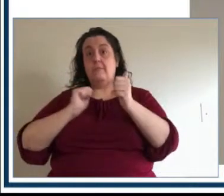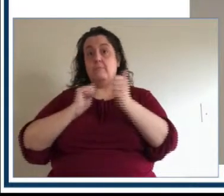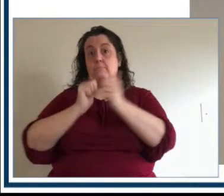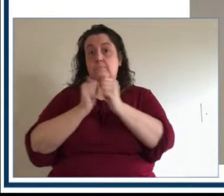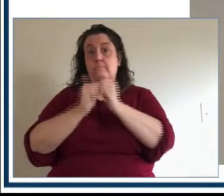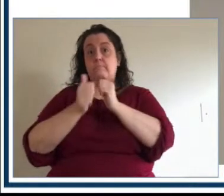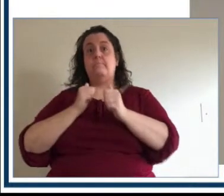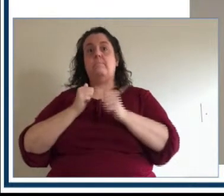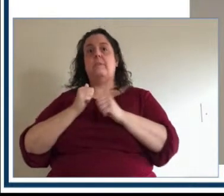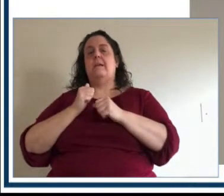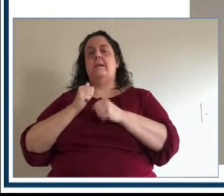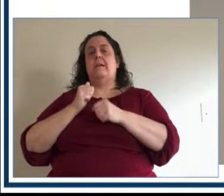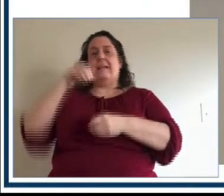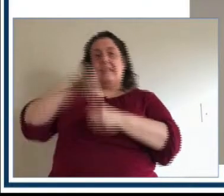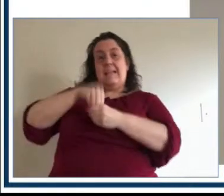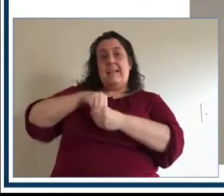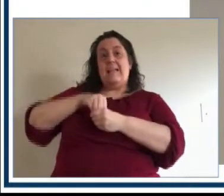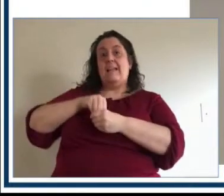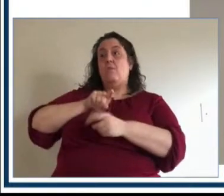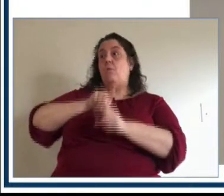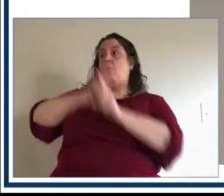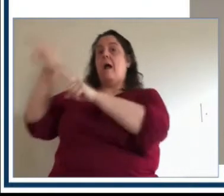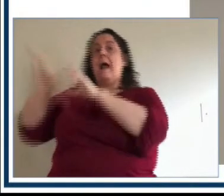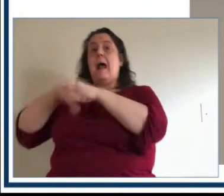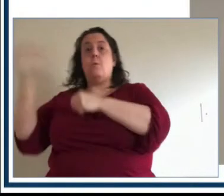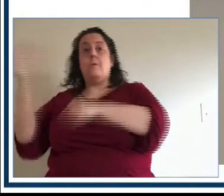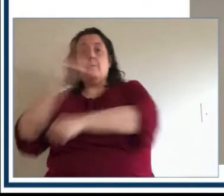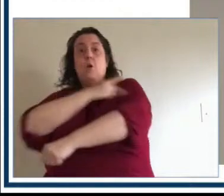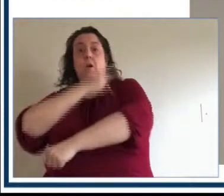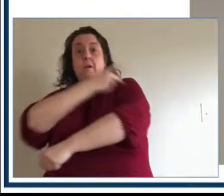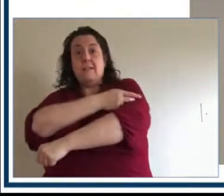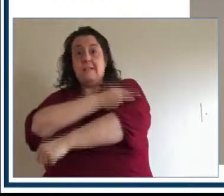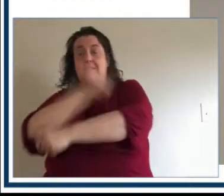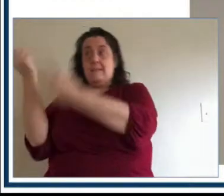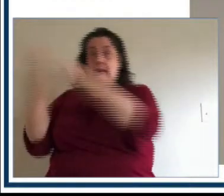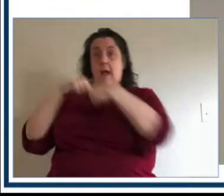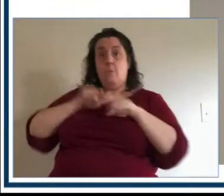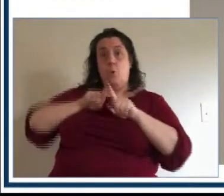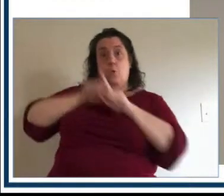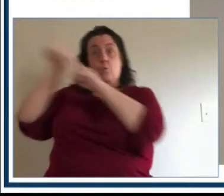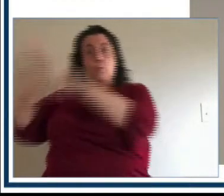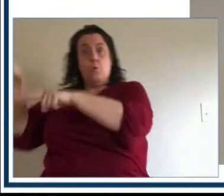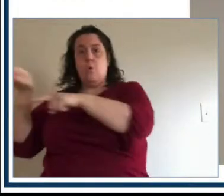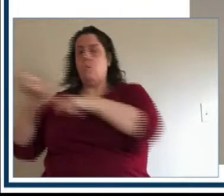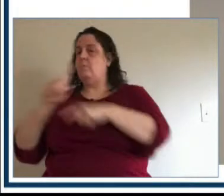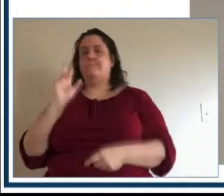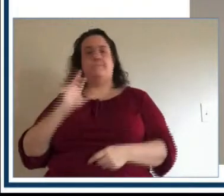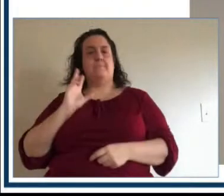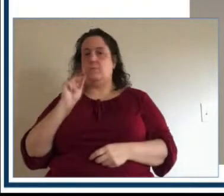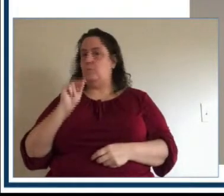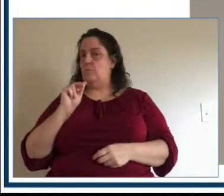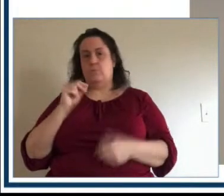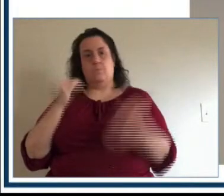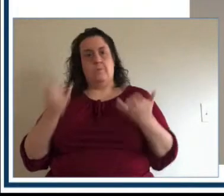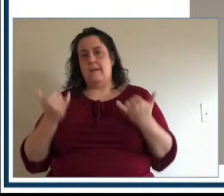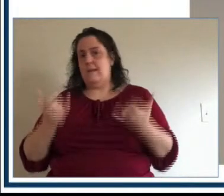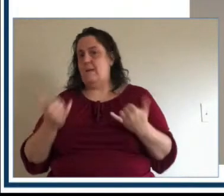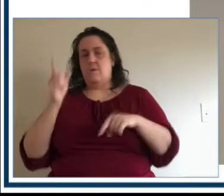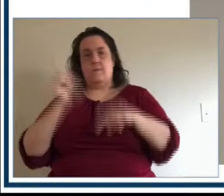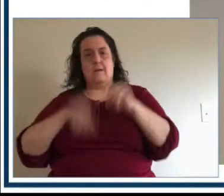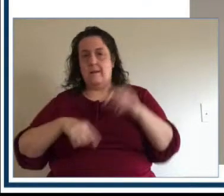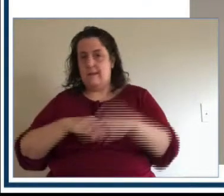of the province, will not be allowed at this time. And just a reminder that children age 11 and